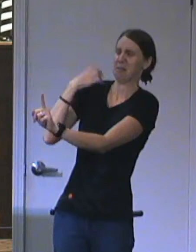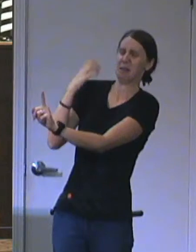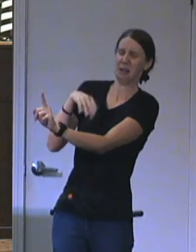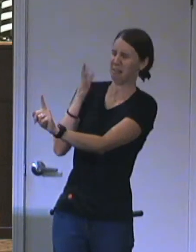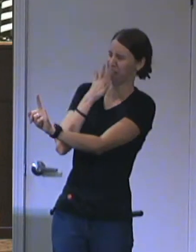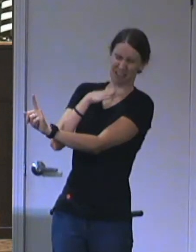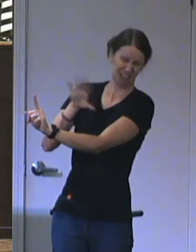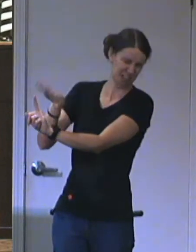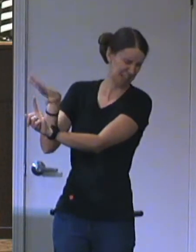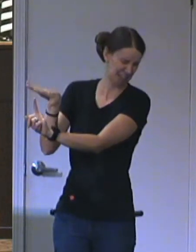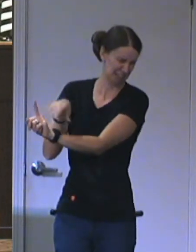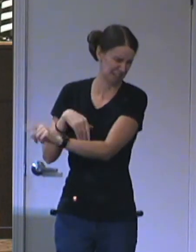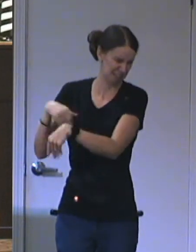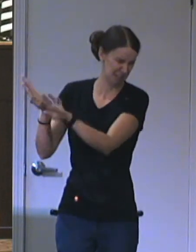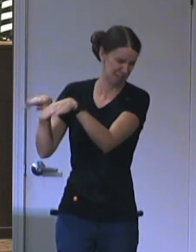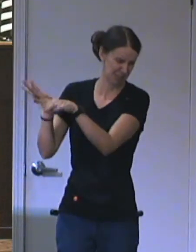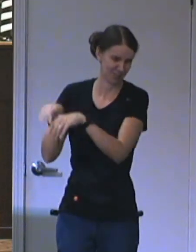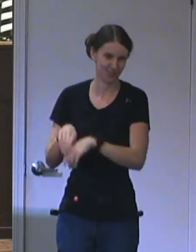backyard.